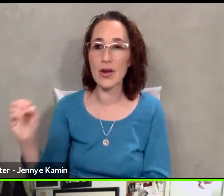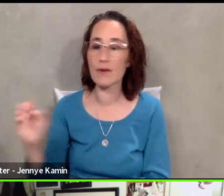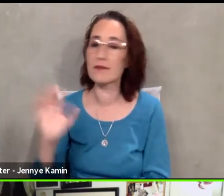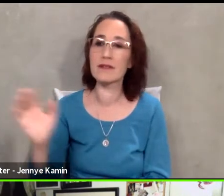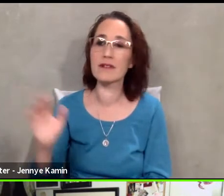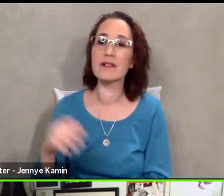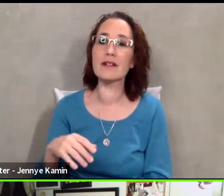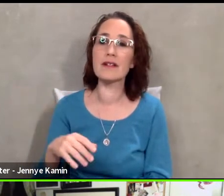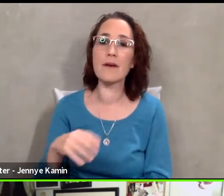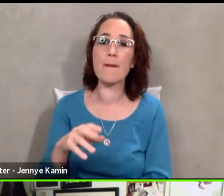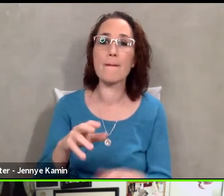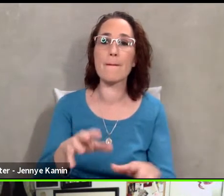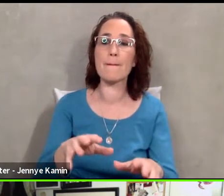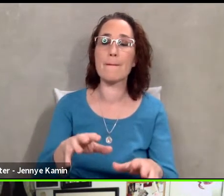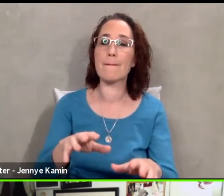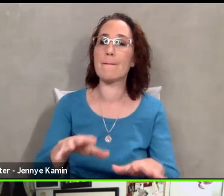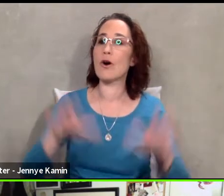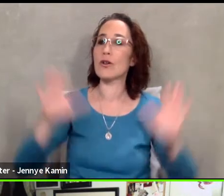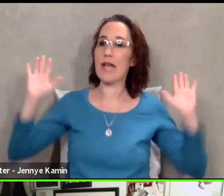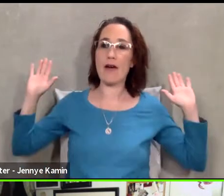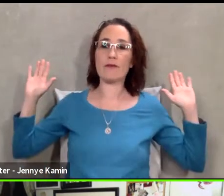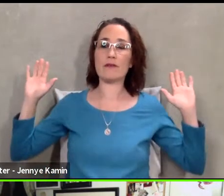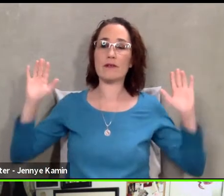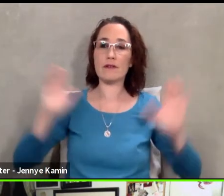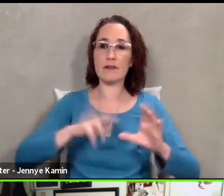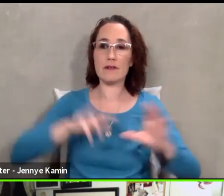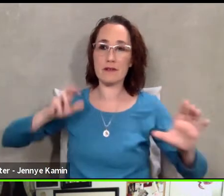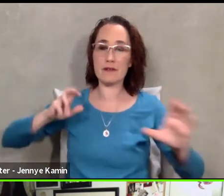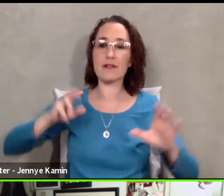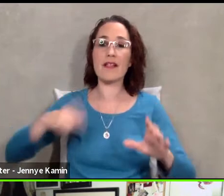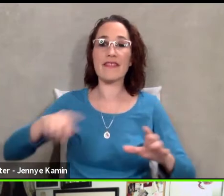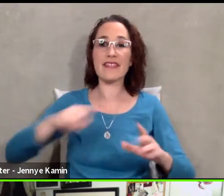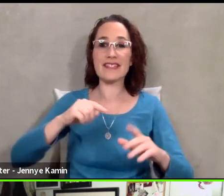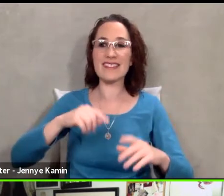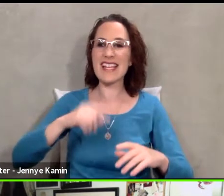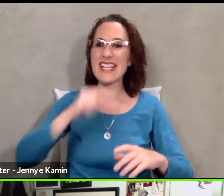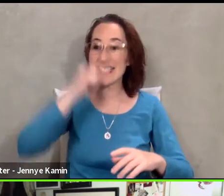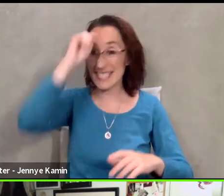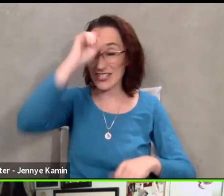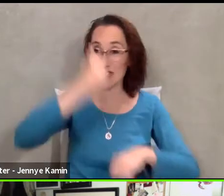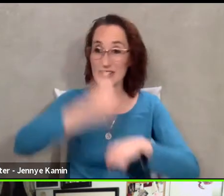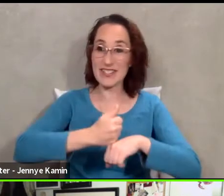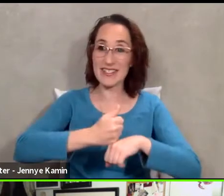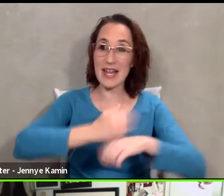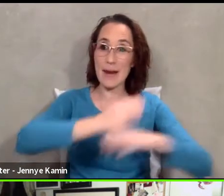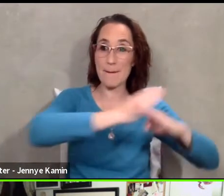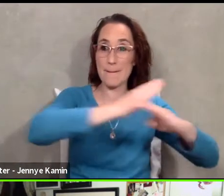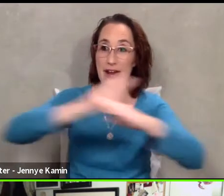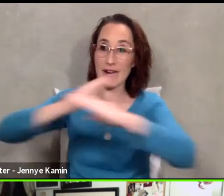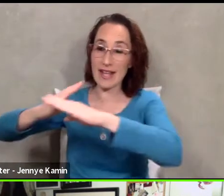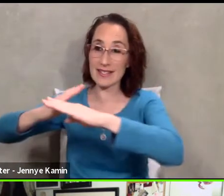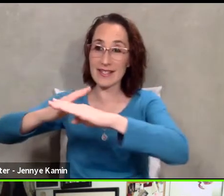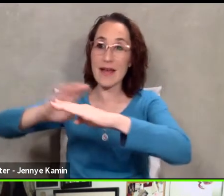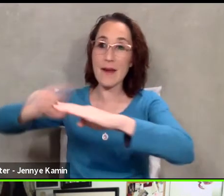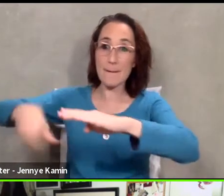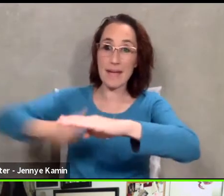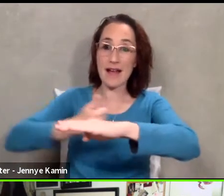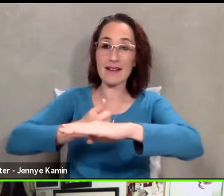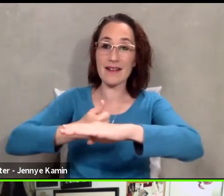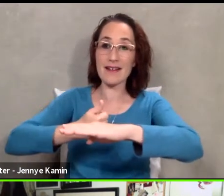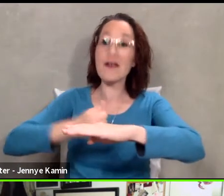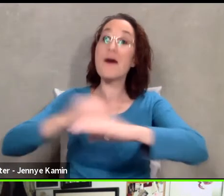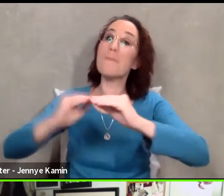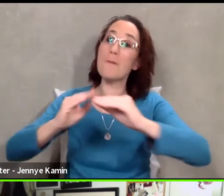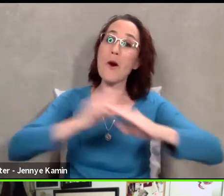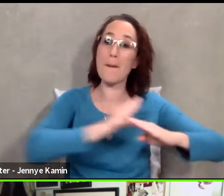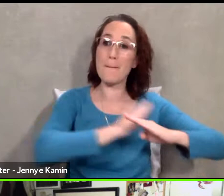the NGOs pulled out, when these teenagers, they built barricades, and behind the barricades, they built more